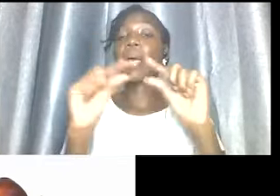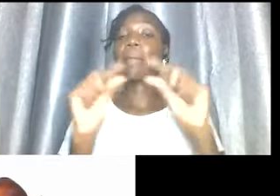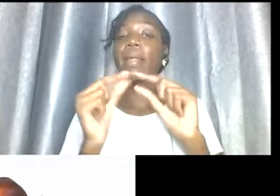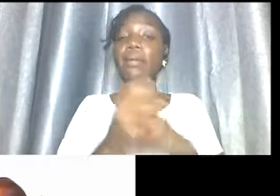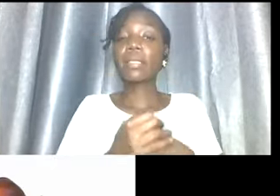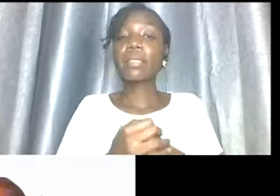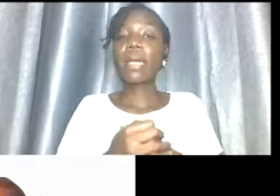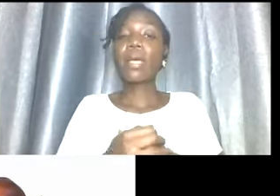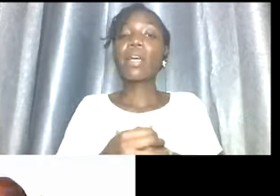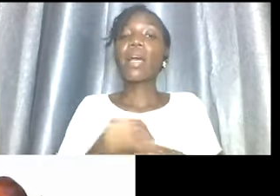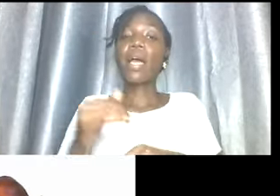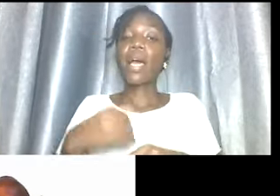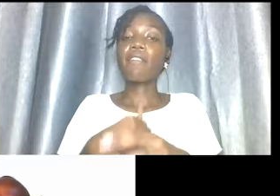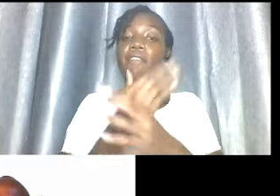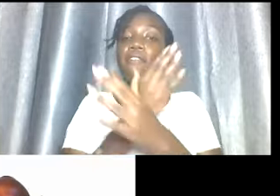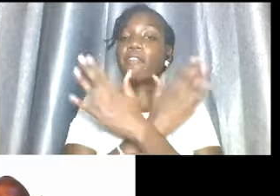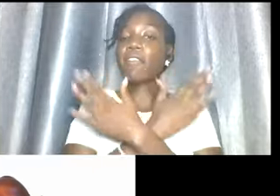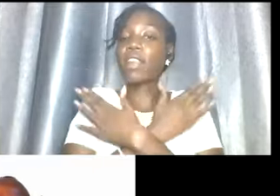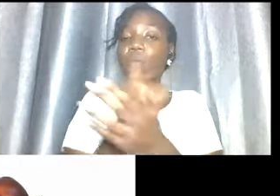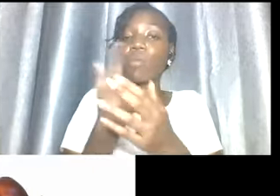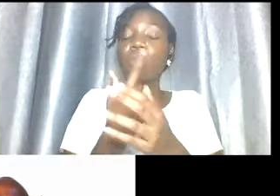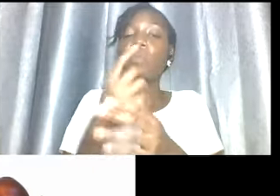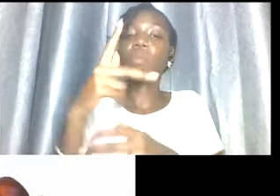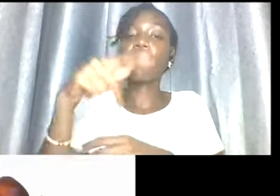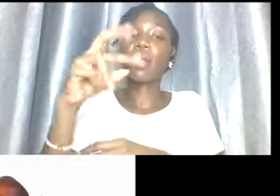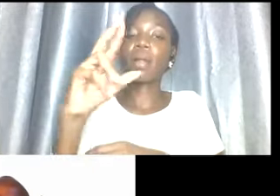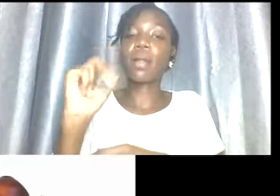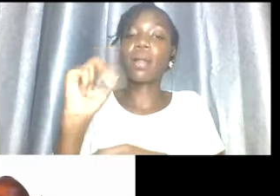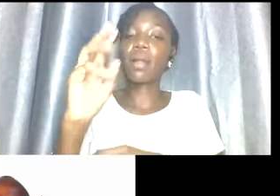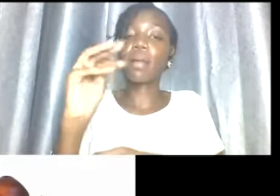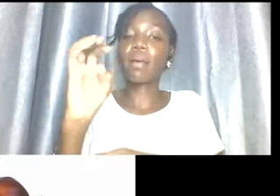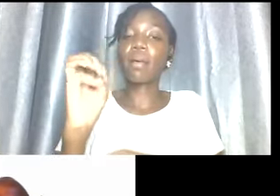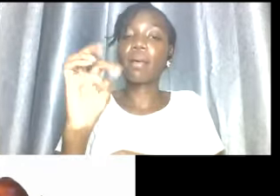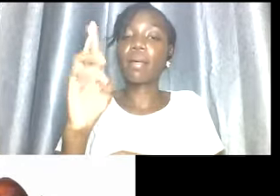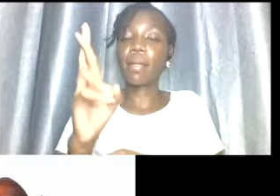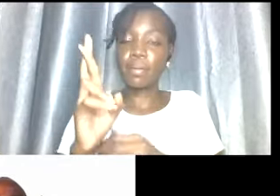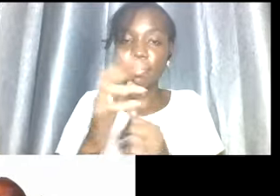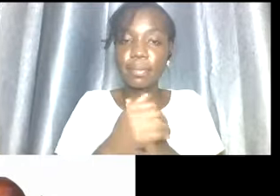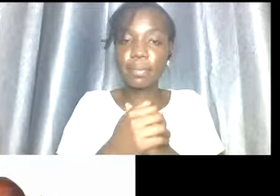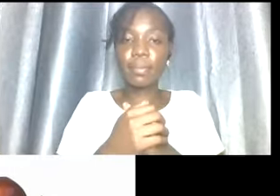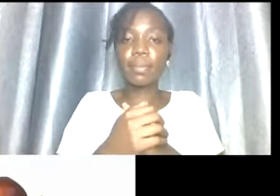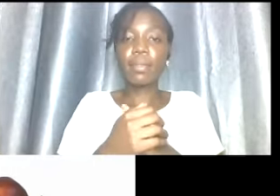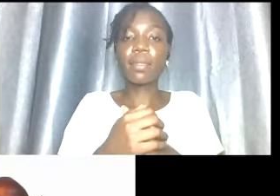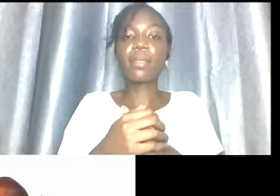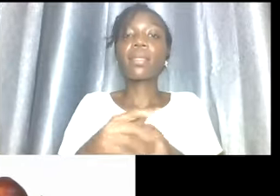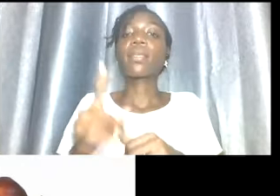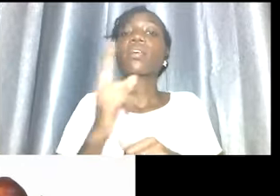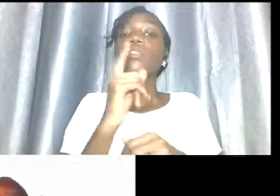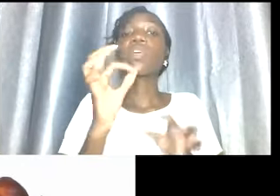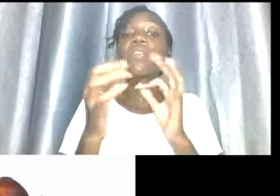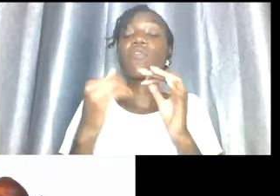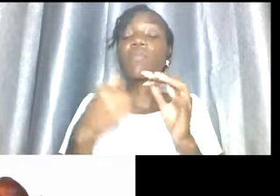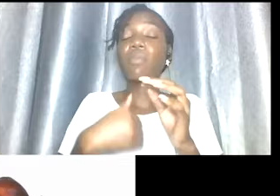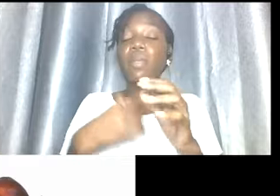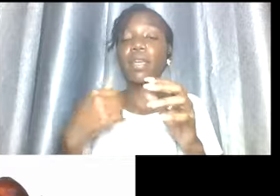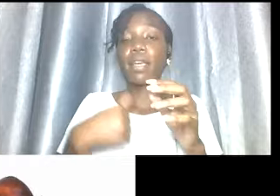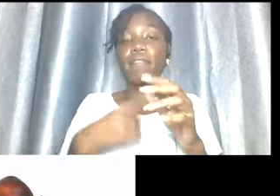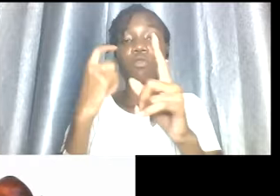friend who's a plumber. I don't do plumbing work. I have family members who do plumbing work, but because I had the equipment,